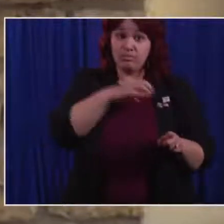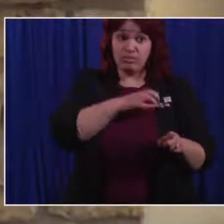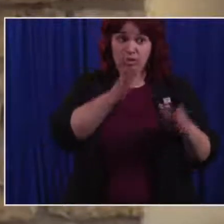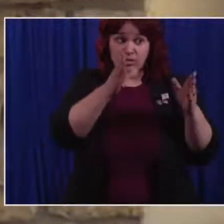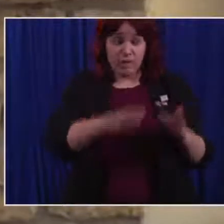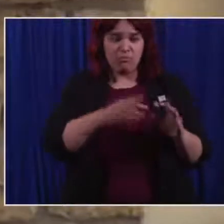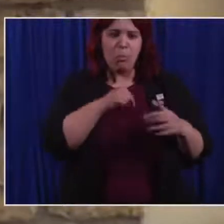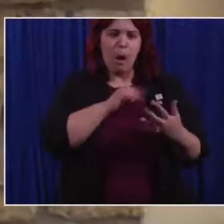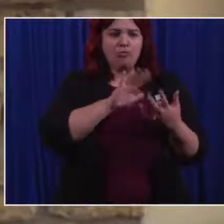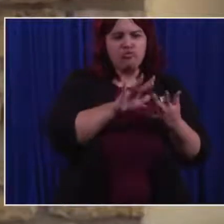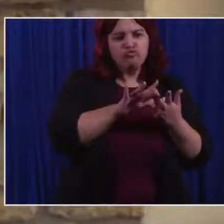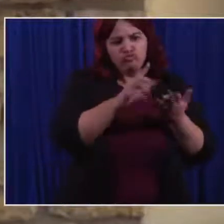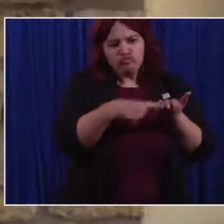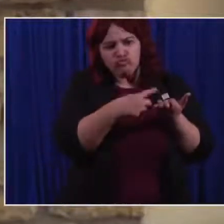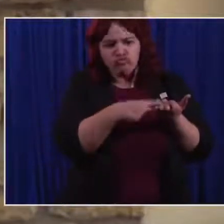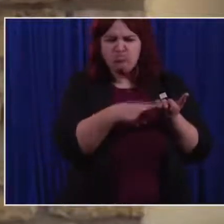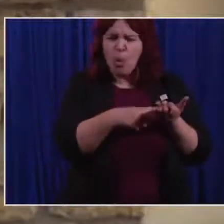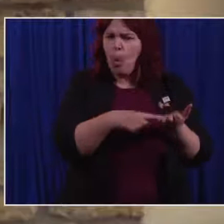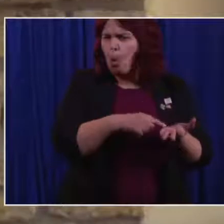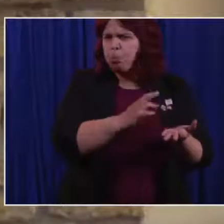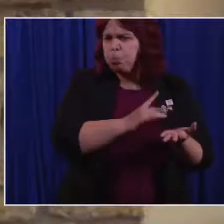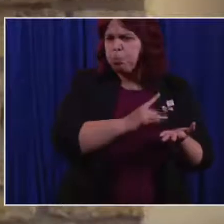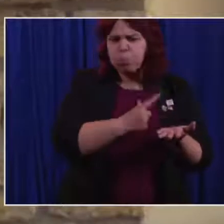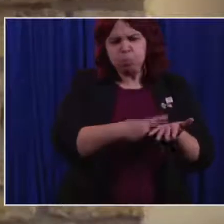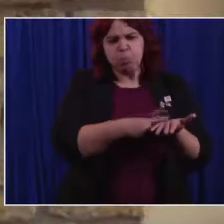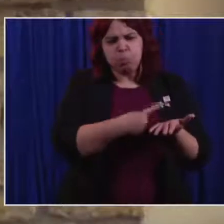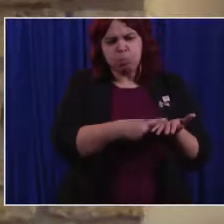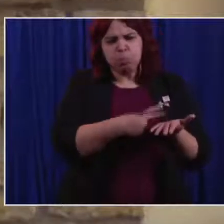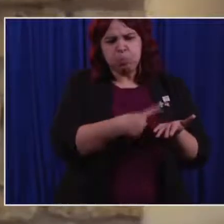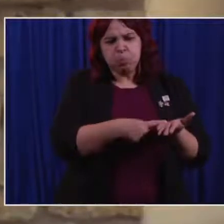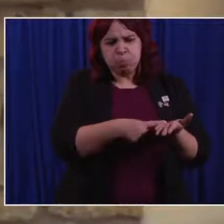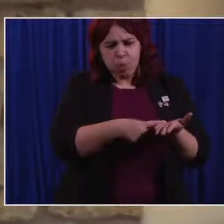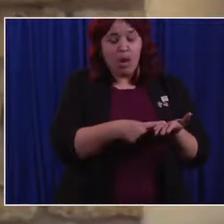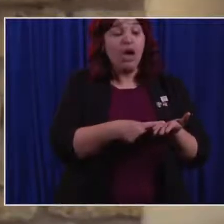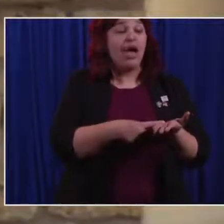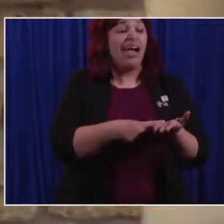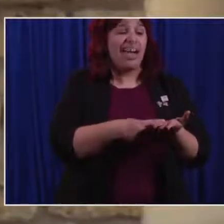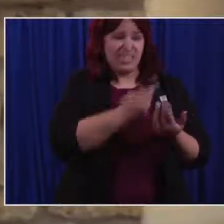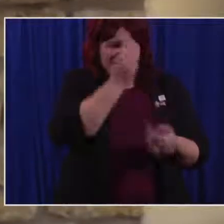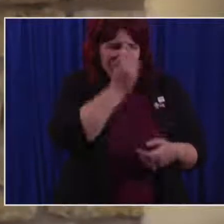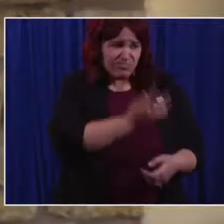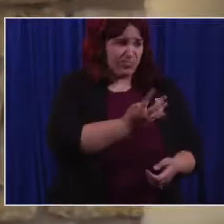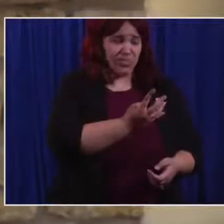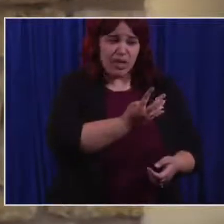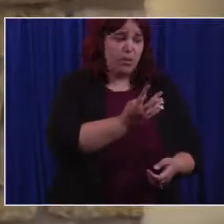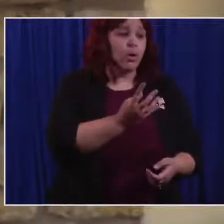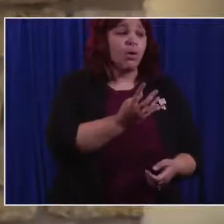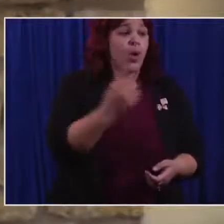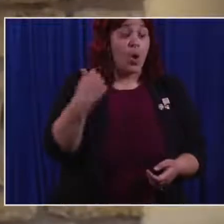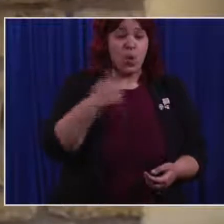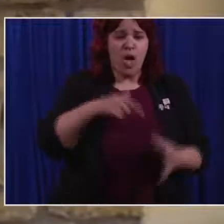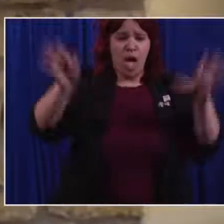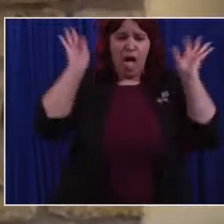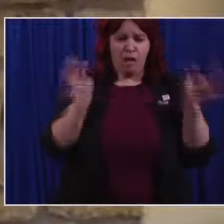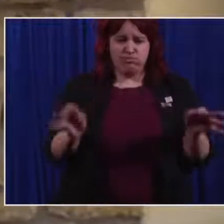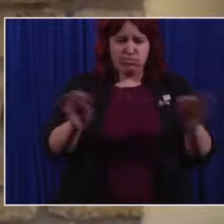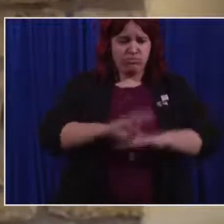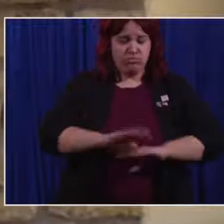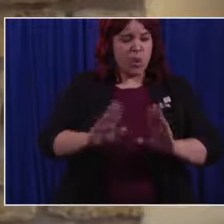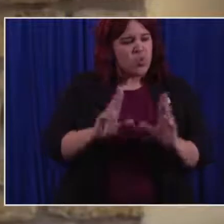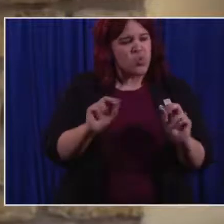good conversation. And we continue to evaluate exactly what we can do in a safe